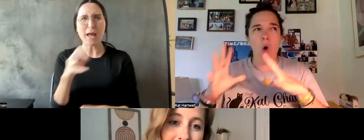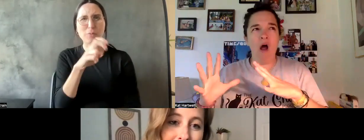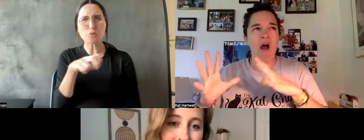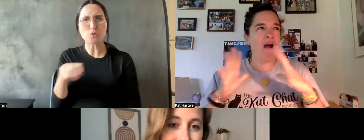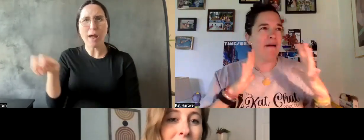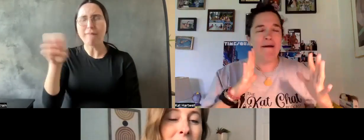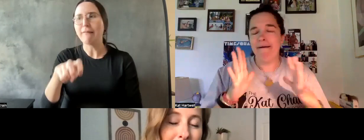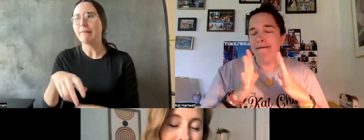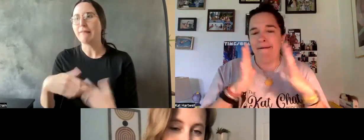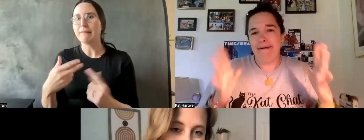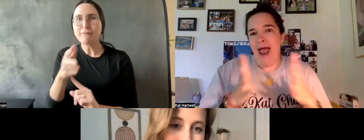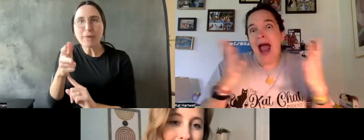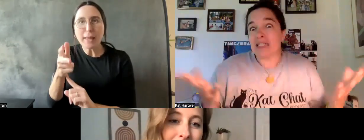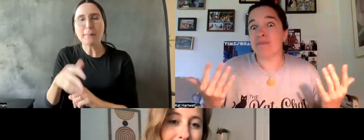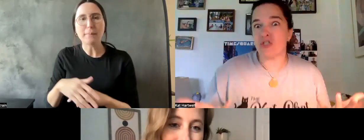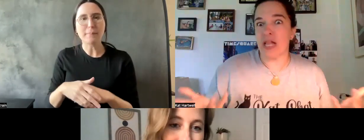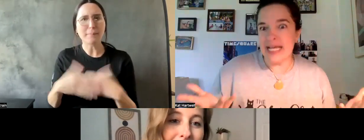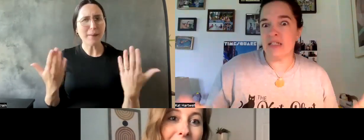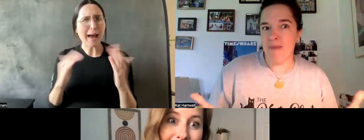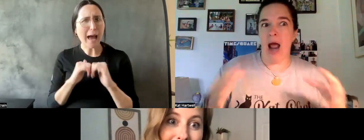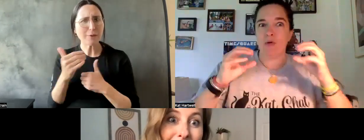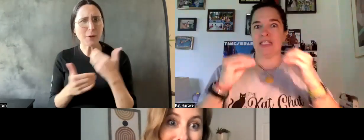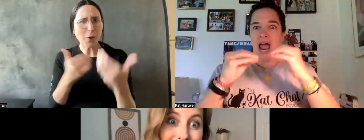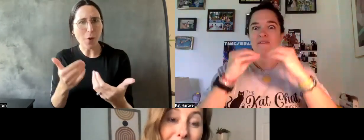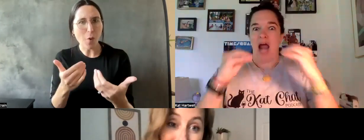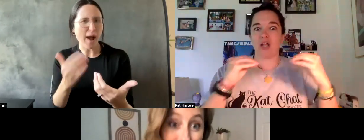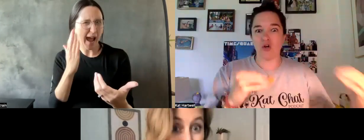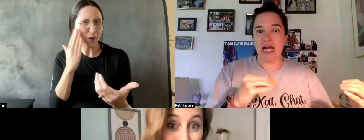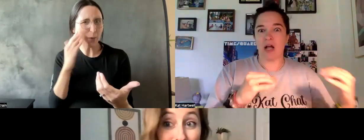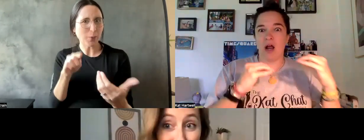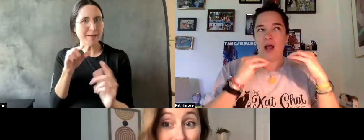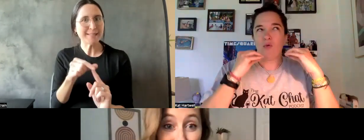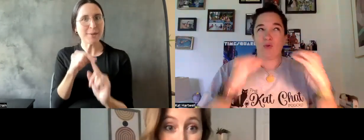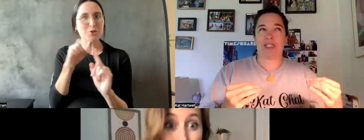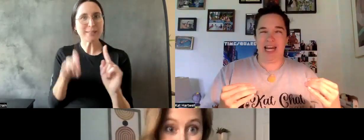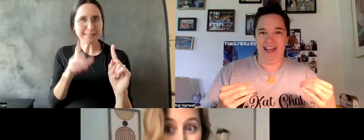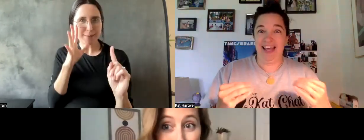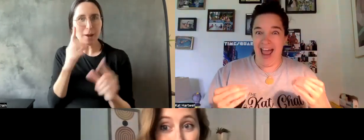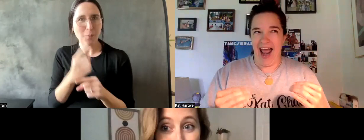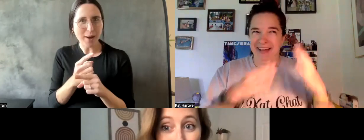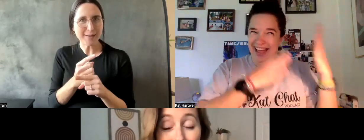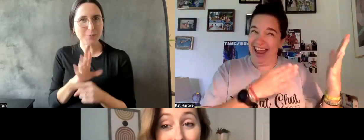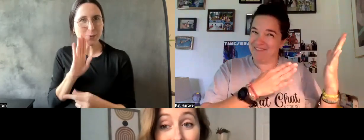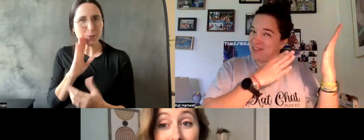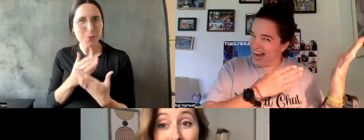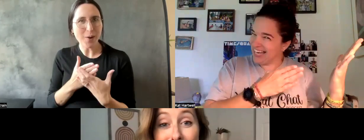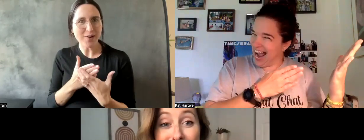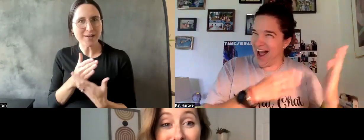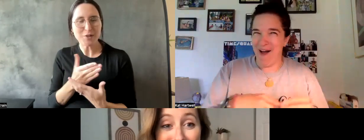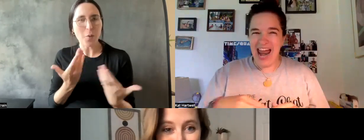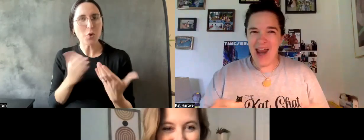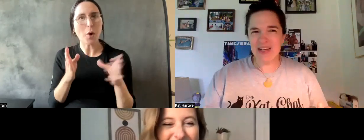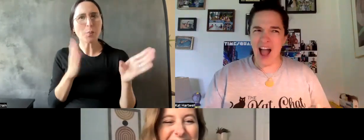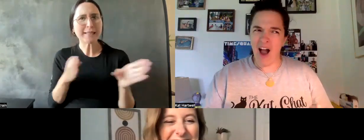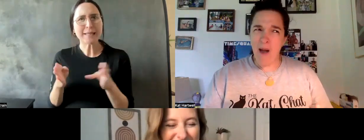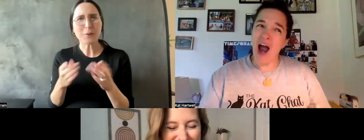routine or after special need, mom, you need to have a concrete routine. Yeah. But right